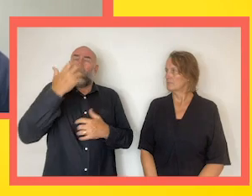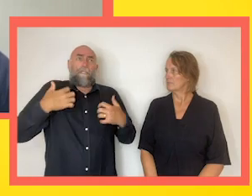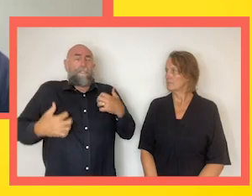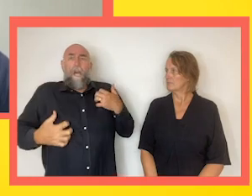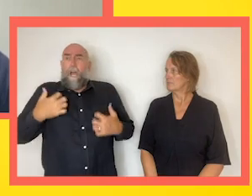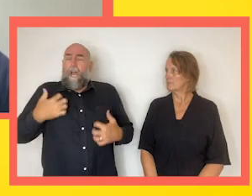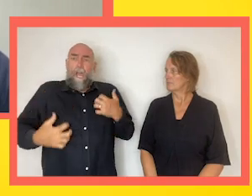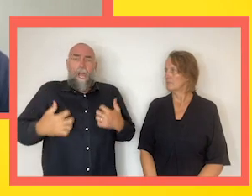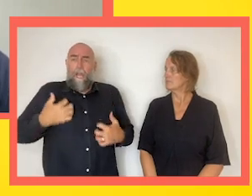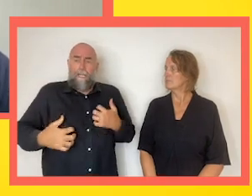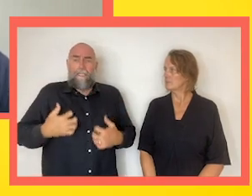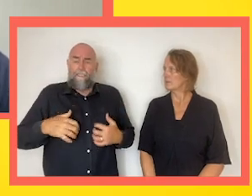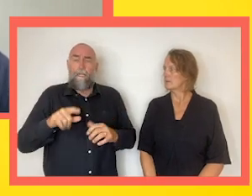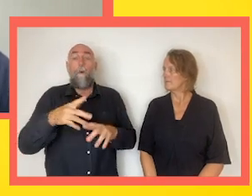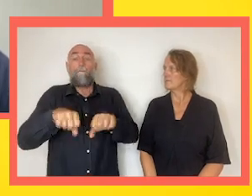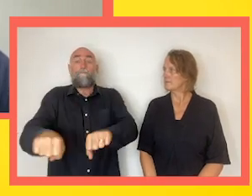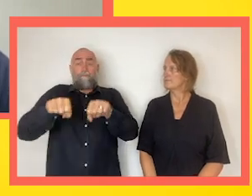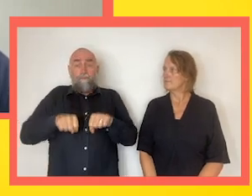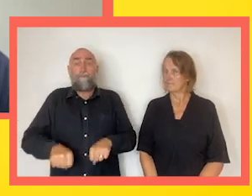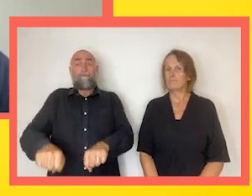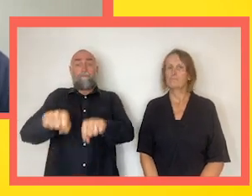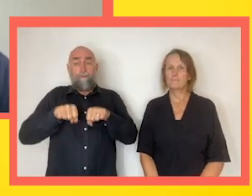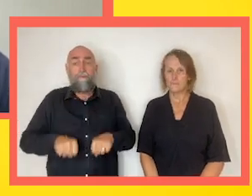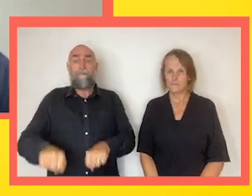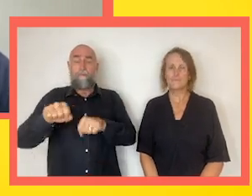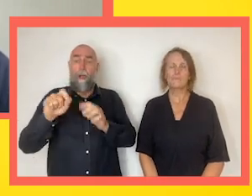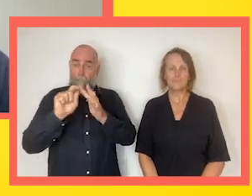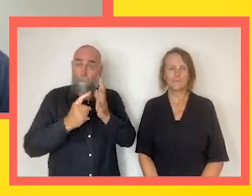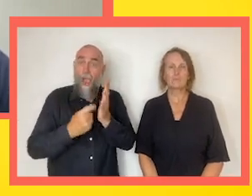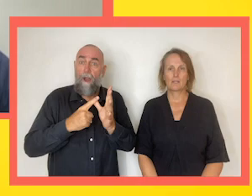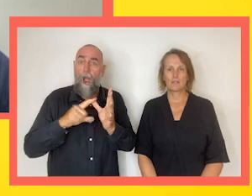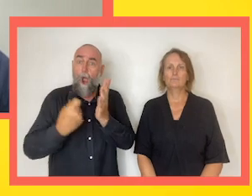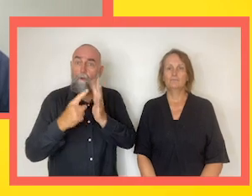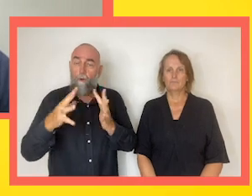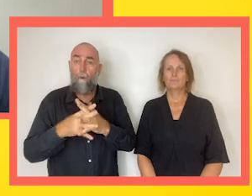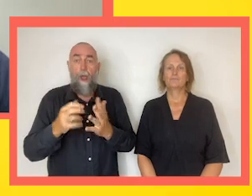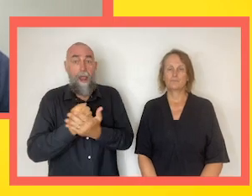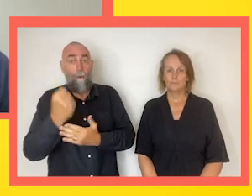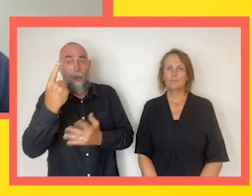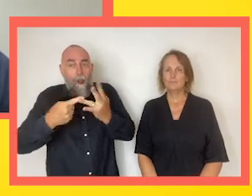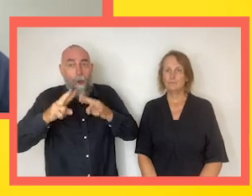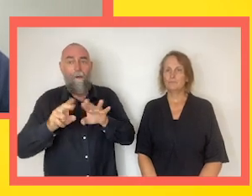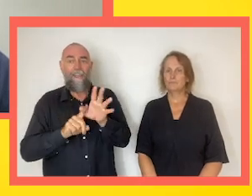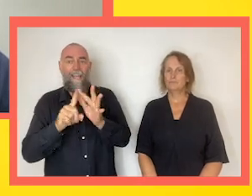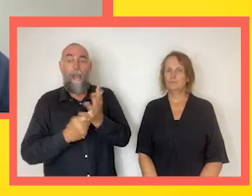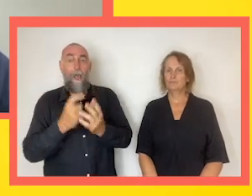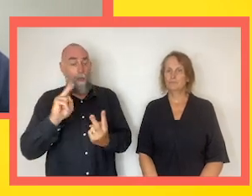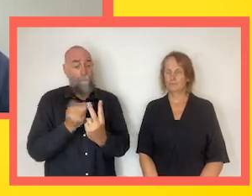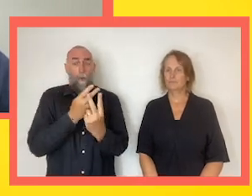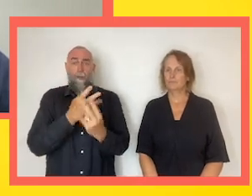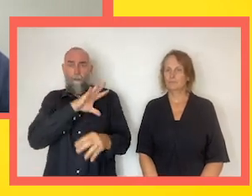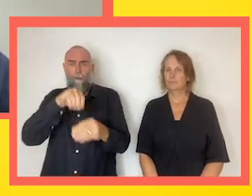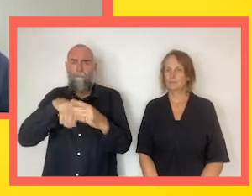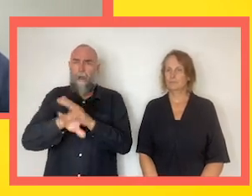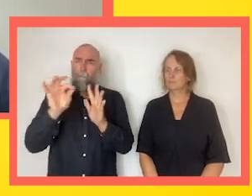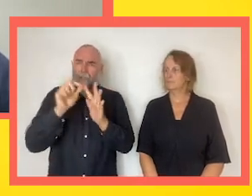to the Paralympic world. They are world rowing, a para crew of the year. They joined forces in the